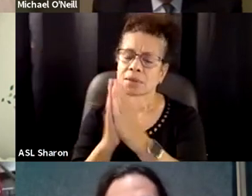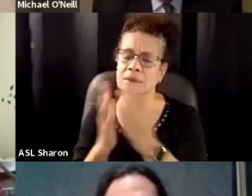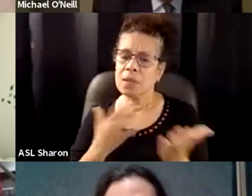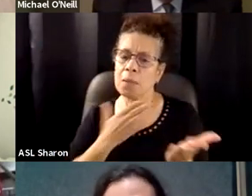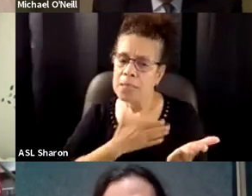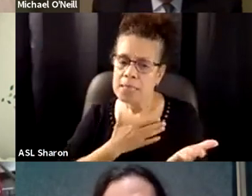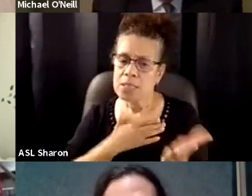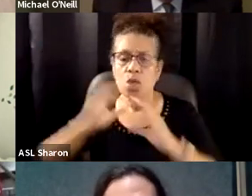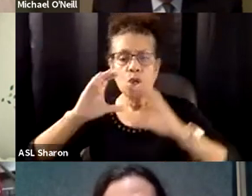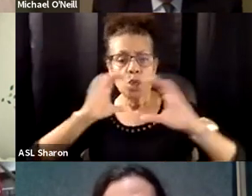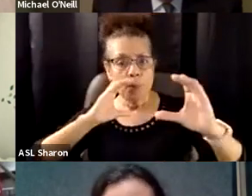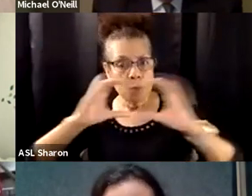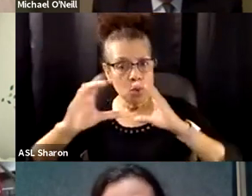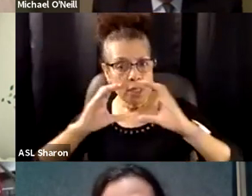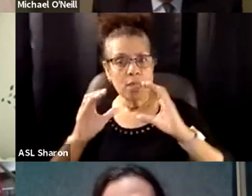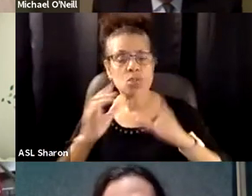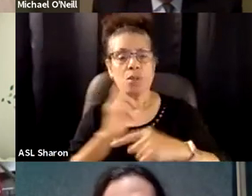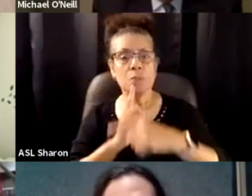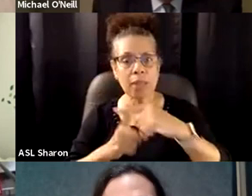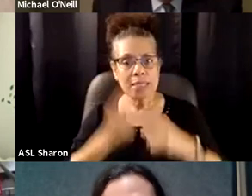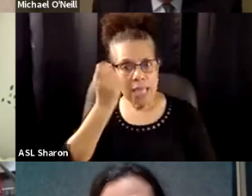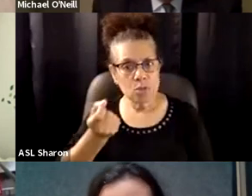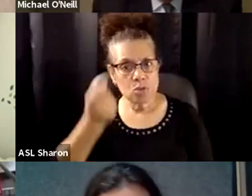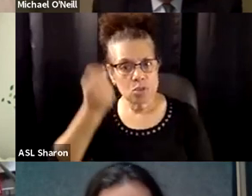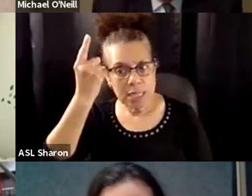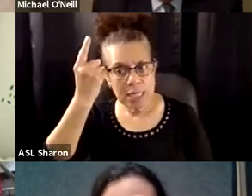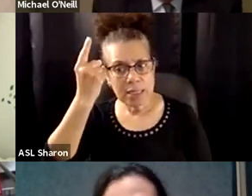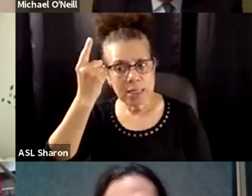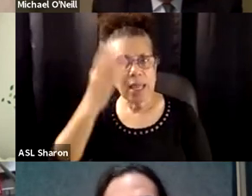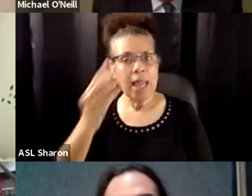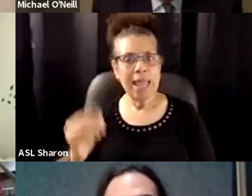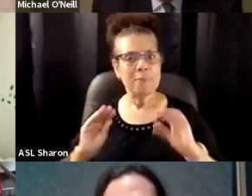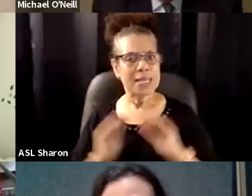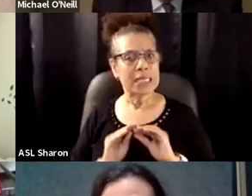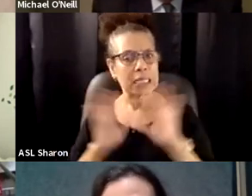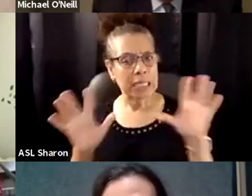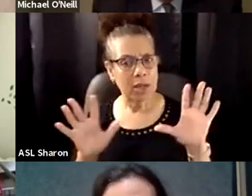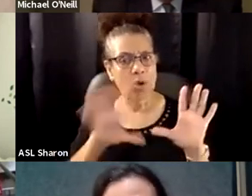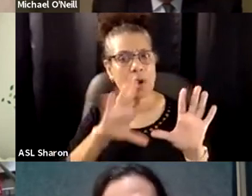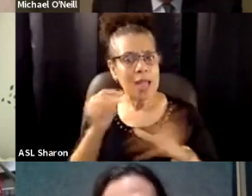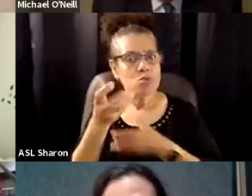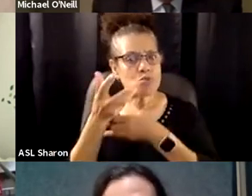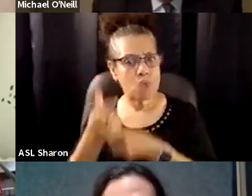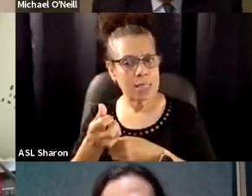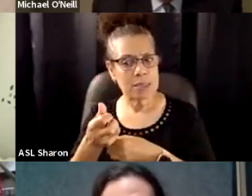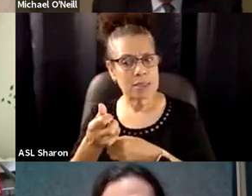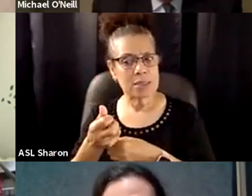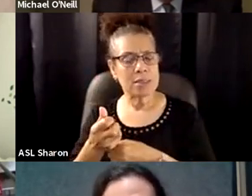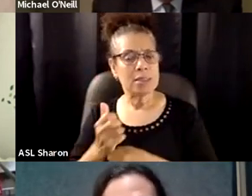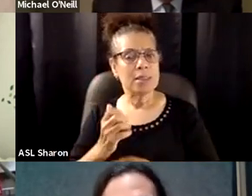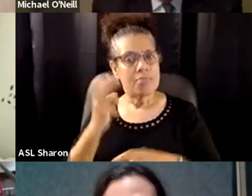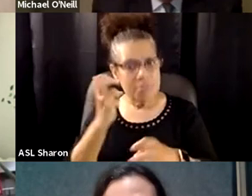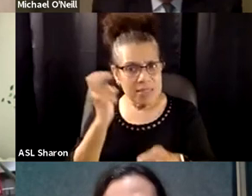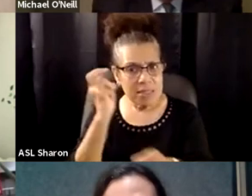communications but also comprehension but also transparency and trust are keys in this difficult